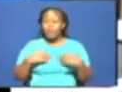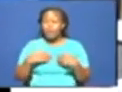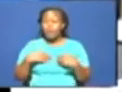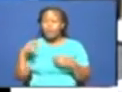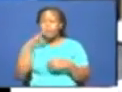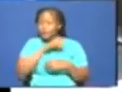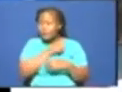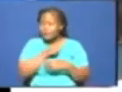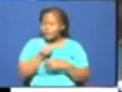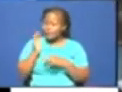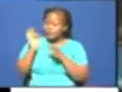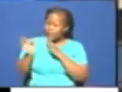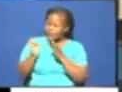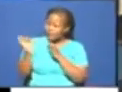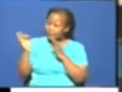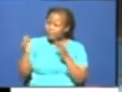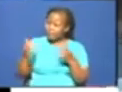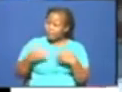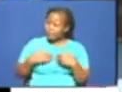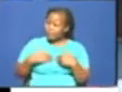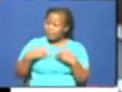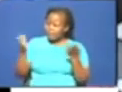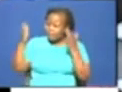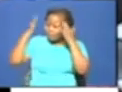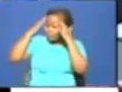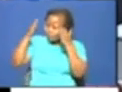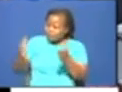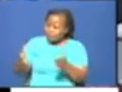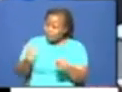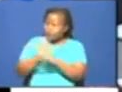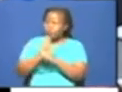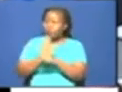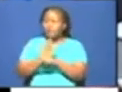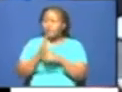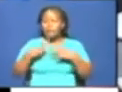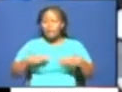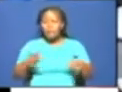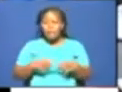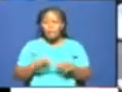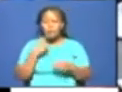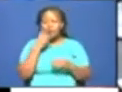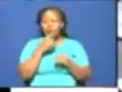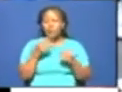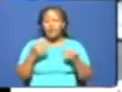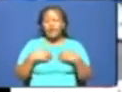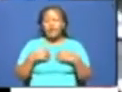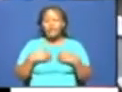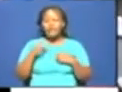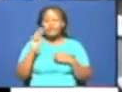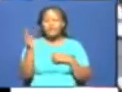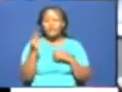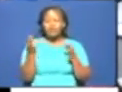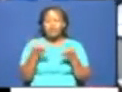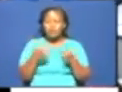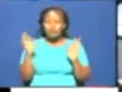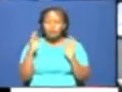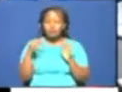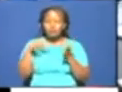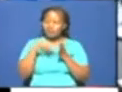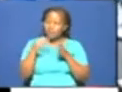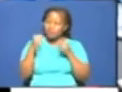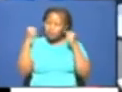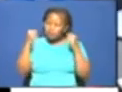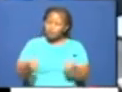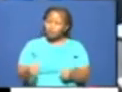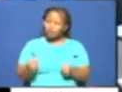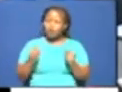pay homage to those that gave us the sacred license to stand tall, to speak